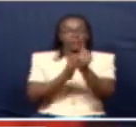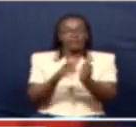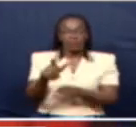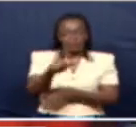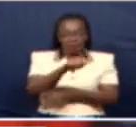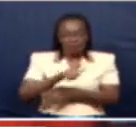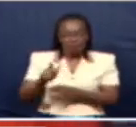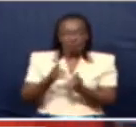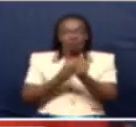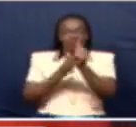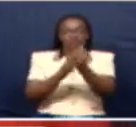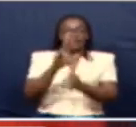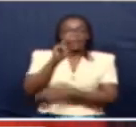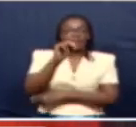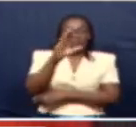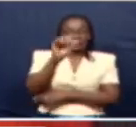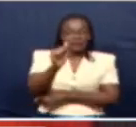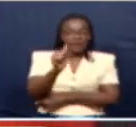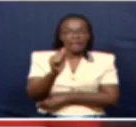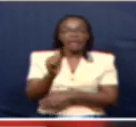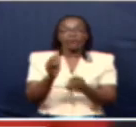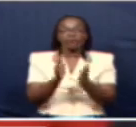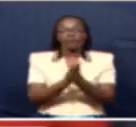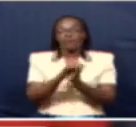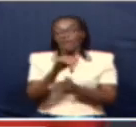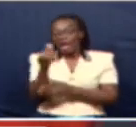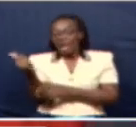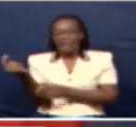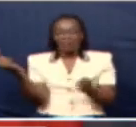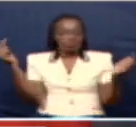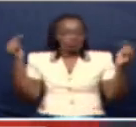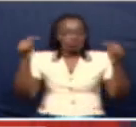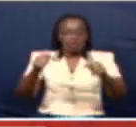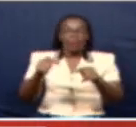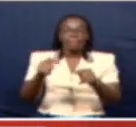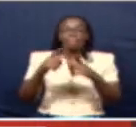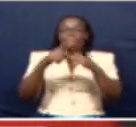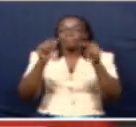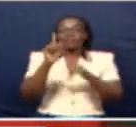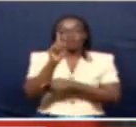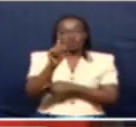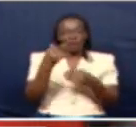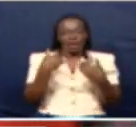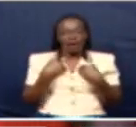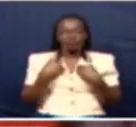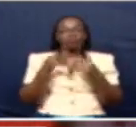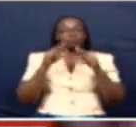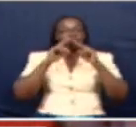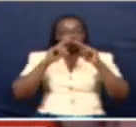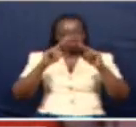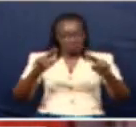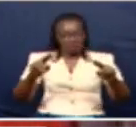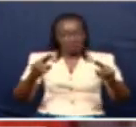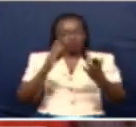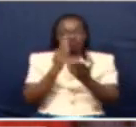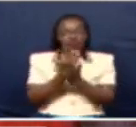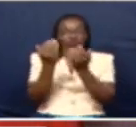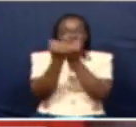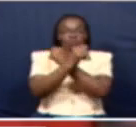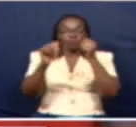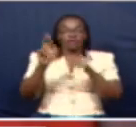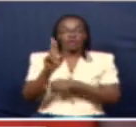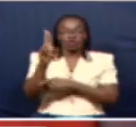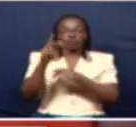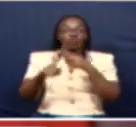is MCAs who came here, and one of the messages they kept on preaching is the message of peace, telling the people, in as much as President Uhuru Kenyatta has been